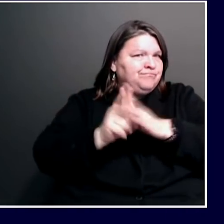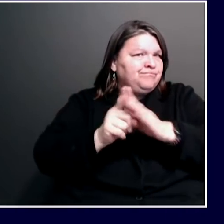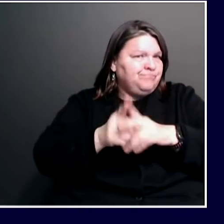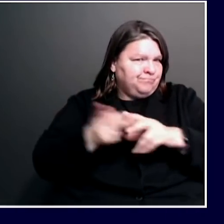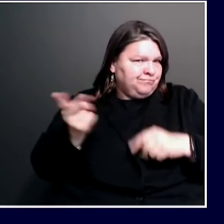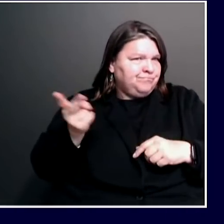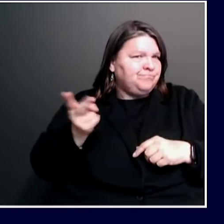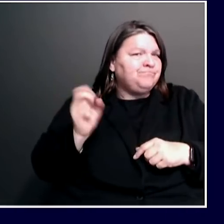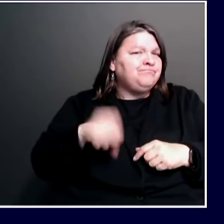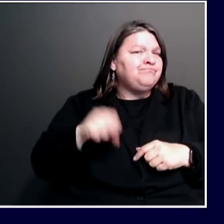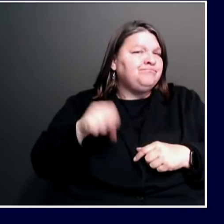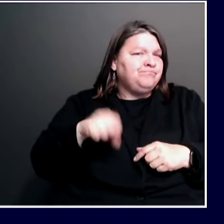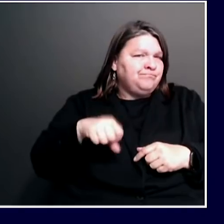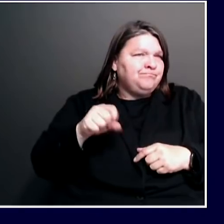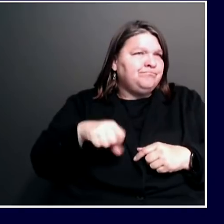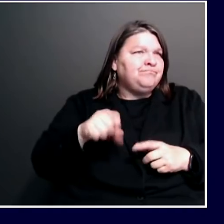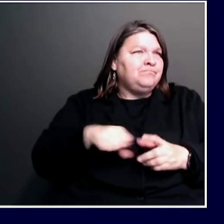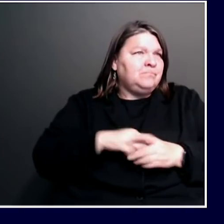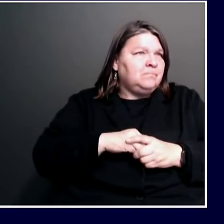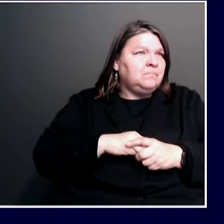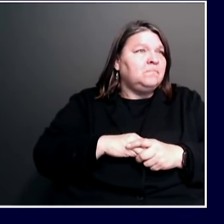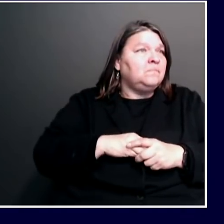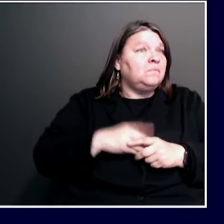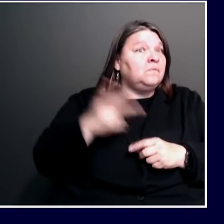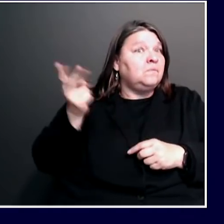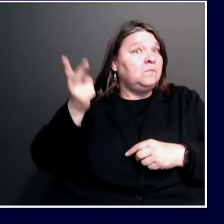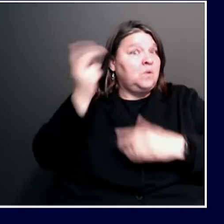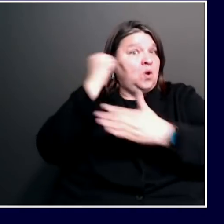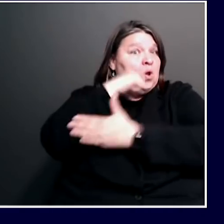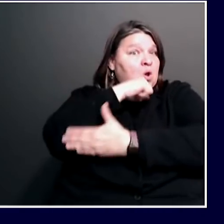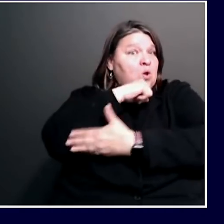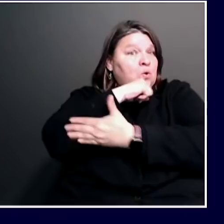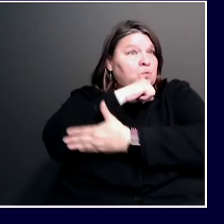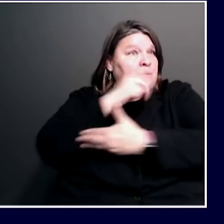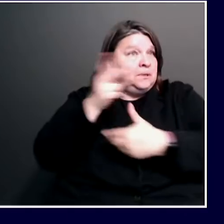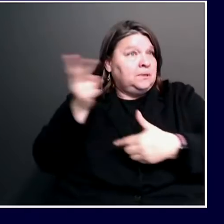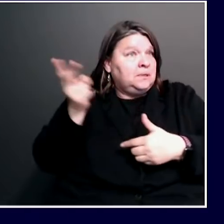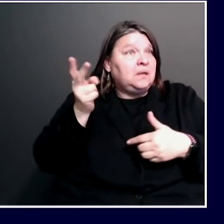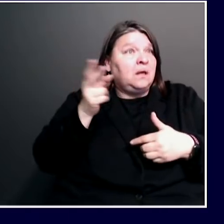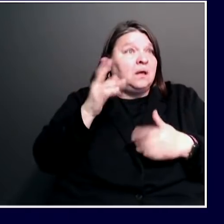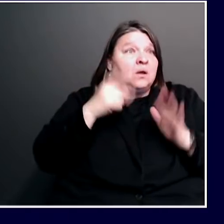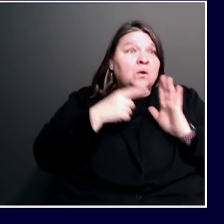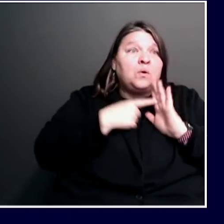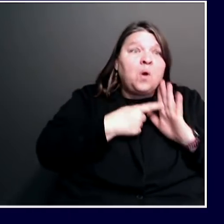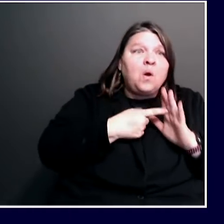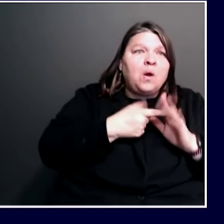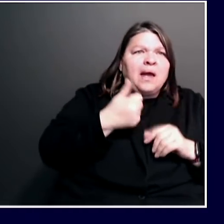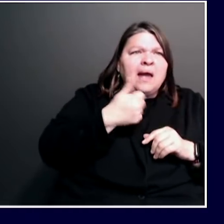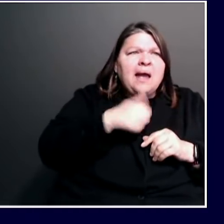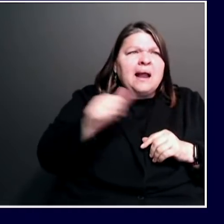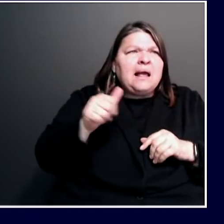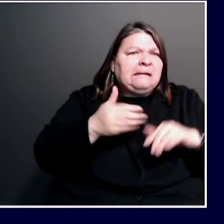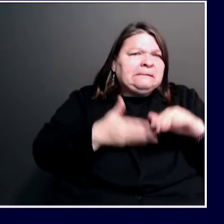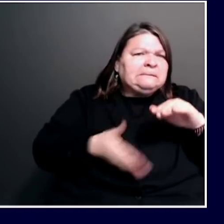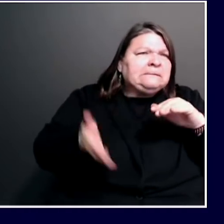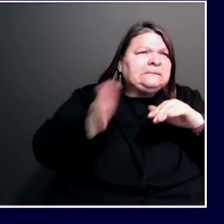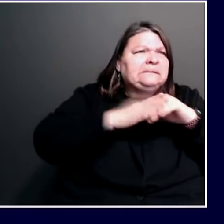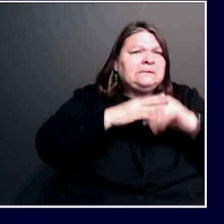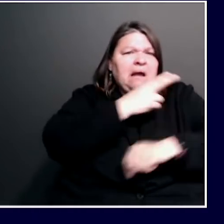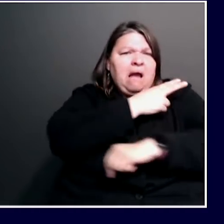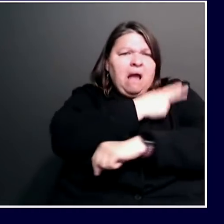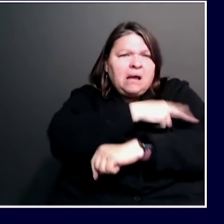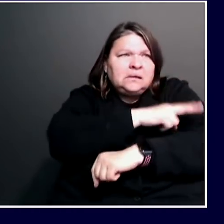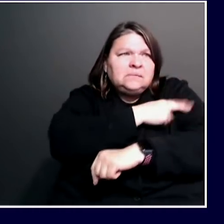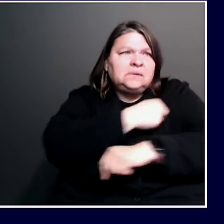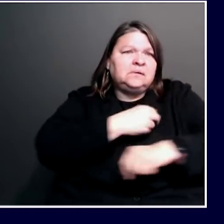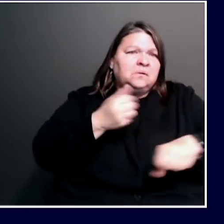early signs from those countries have not suggested a corresponding increase in hospitalizations, ICU admissions,